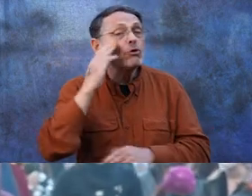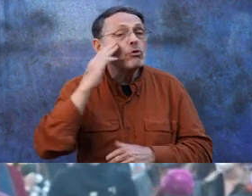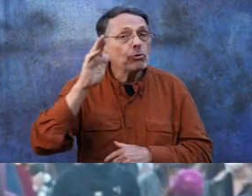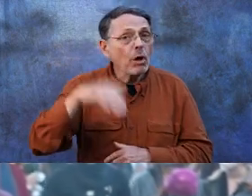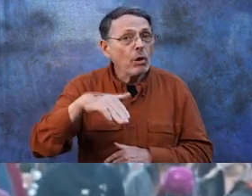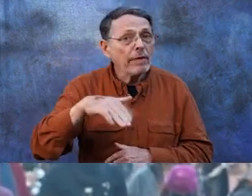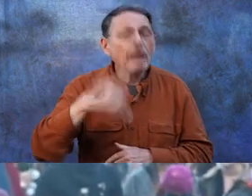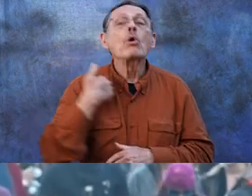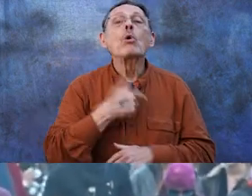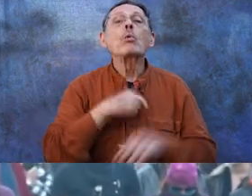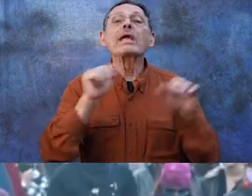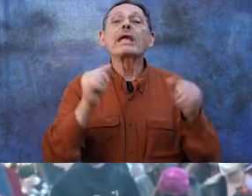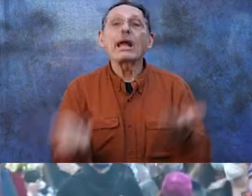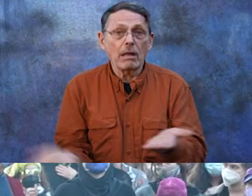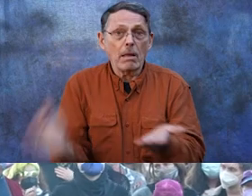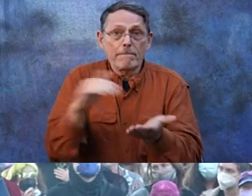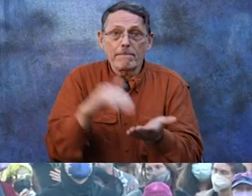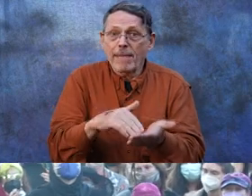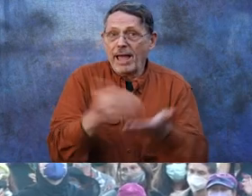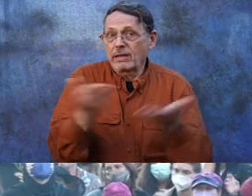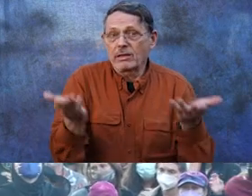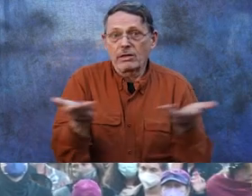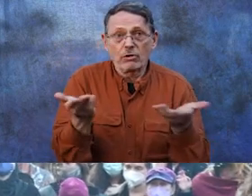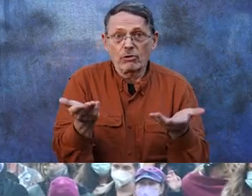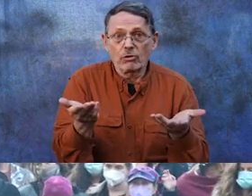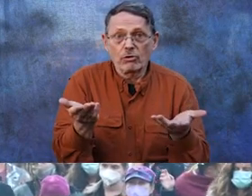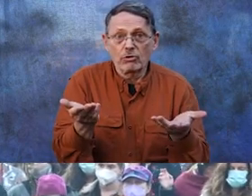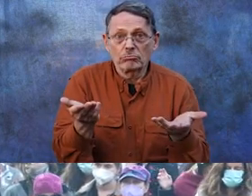And to know that we can return here.